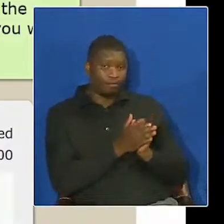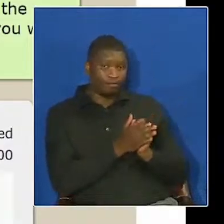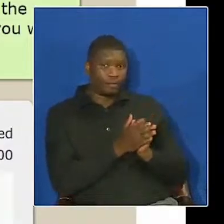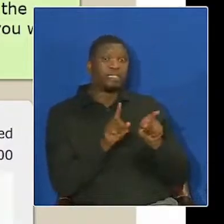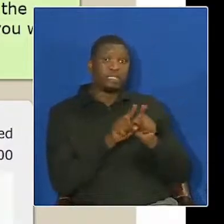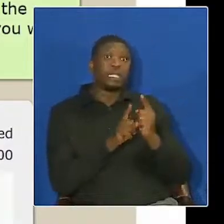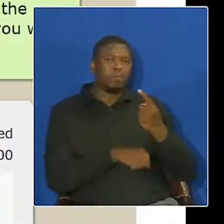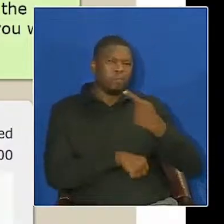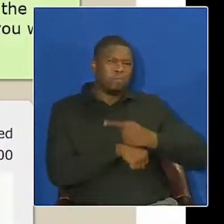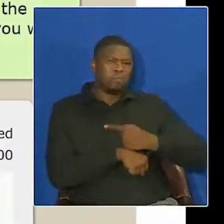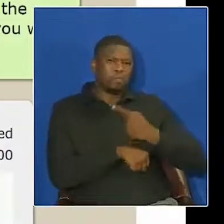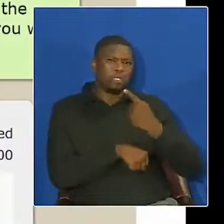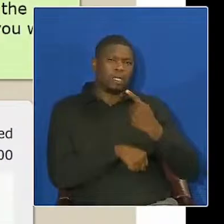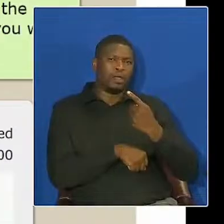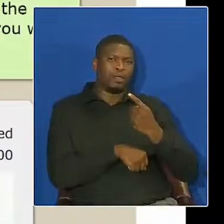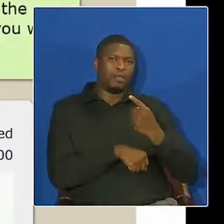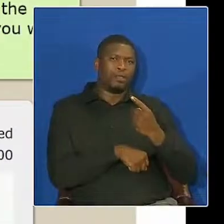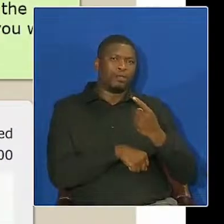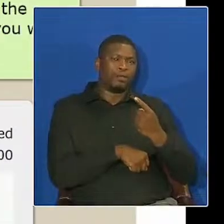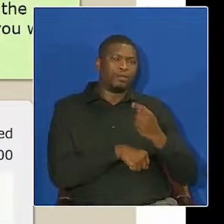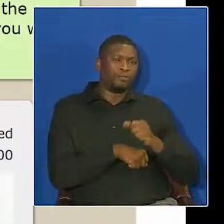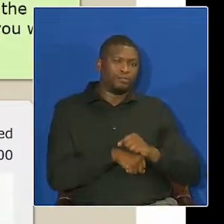on the same day.